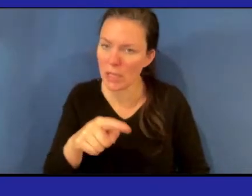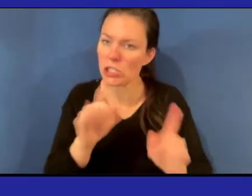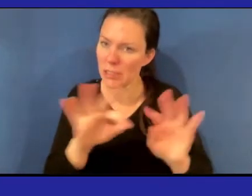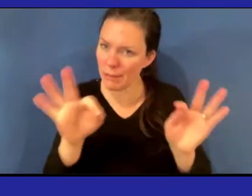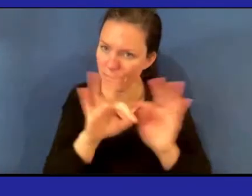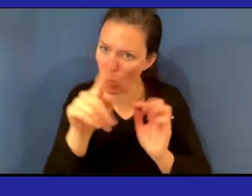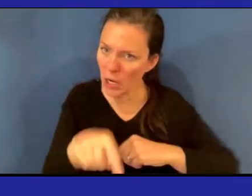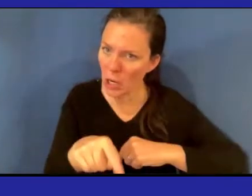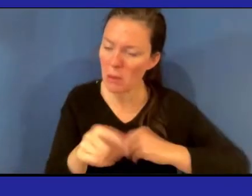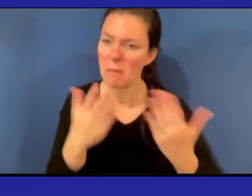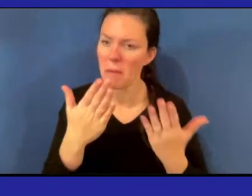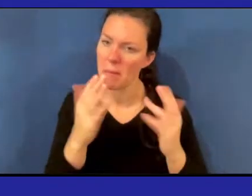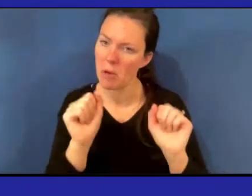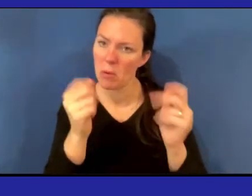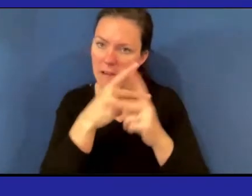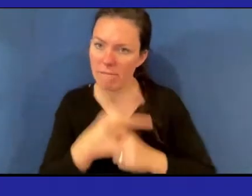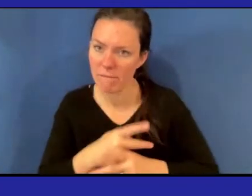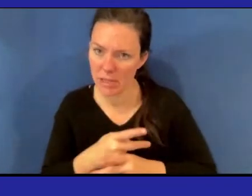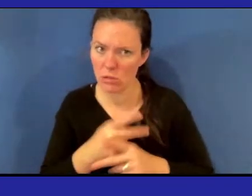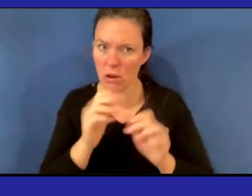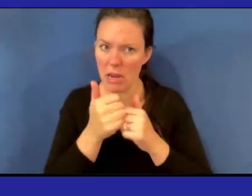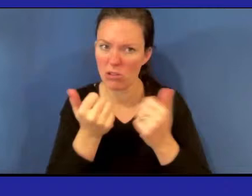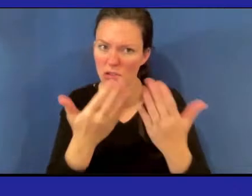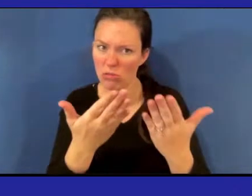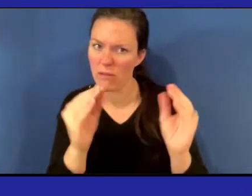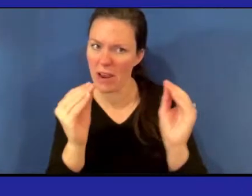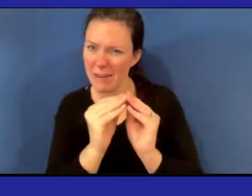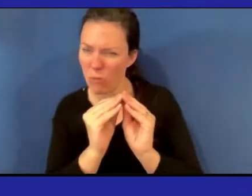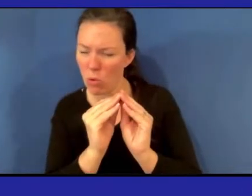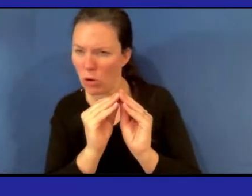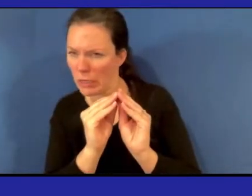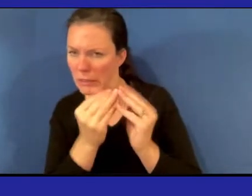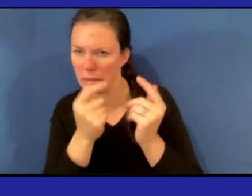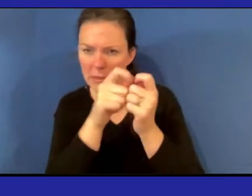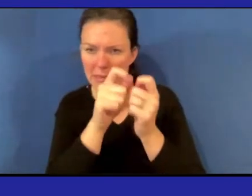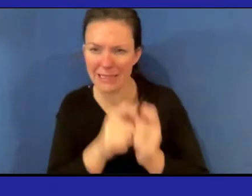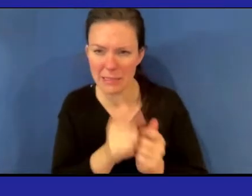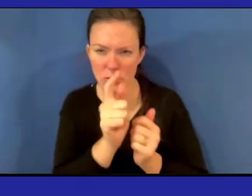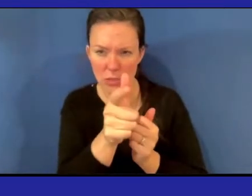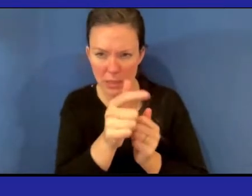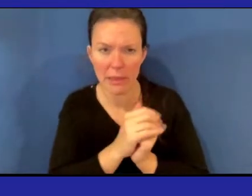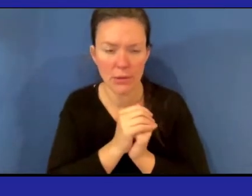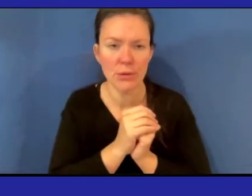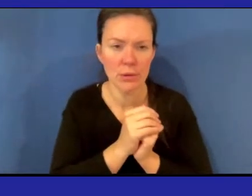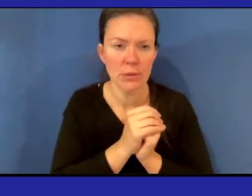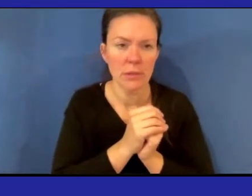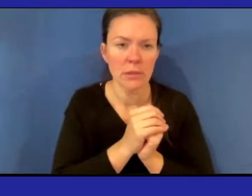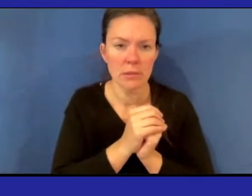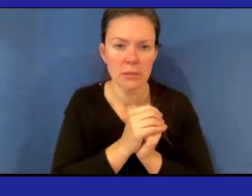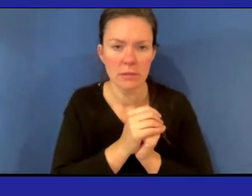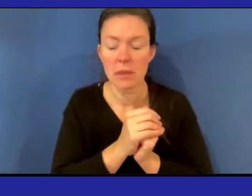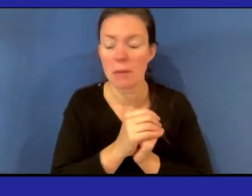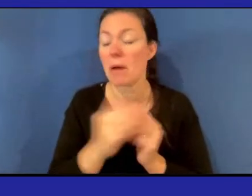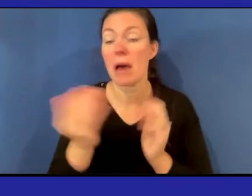Yeah. figure out a way to provide that information. Which, and again, they're terrific questions.